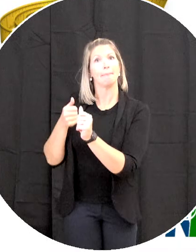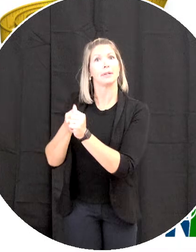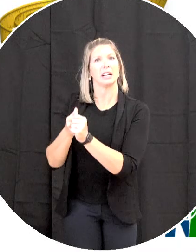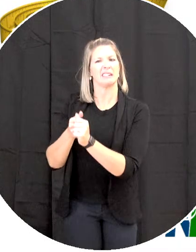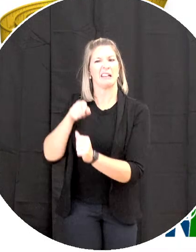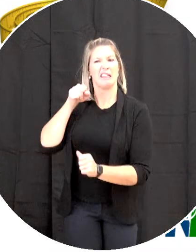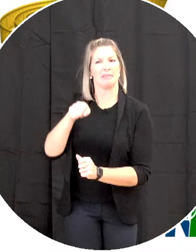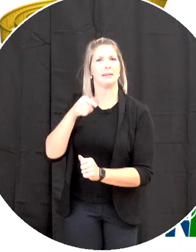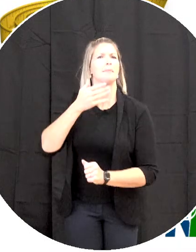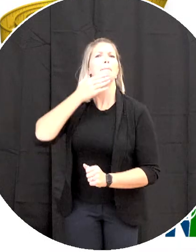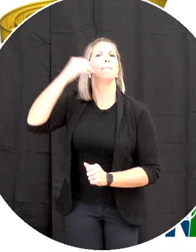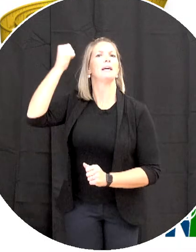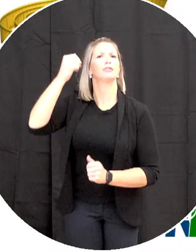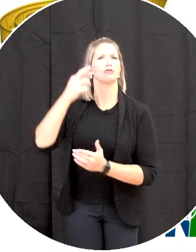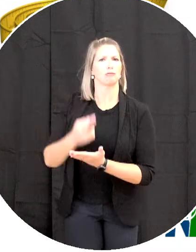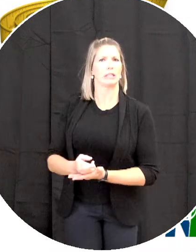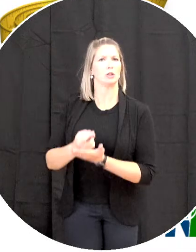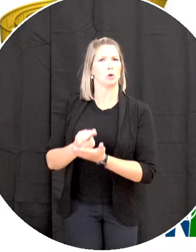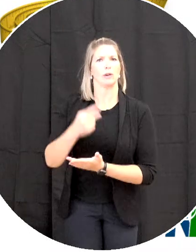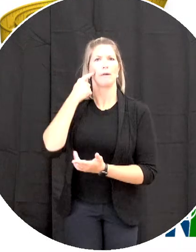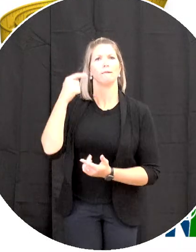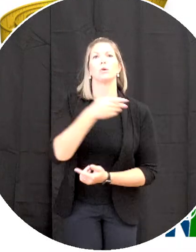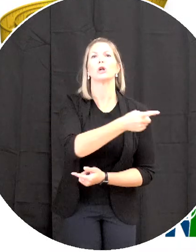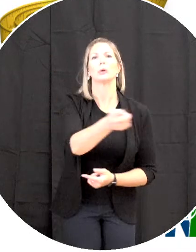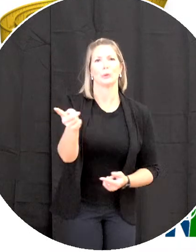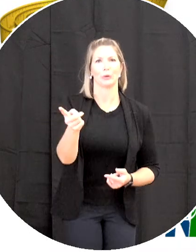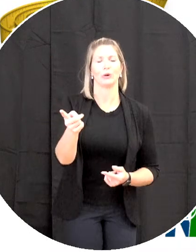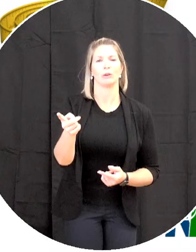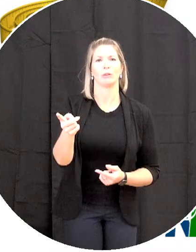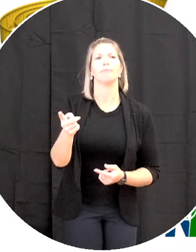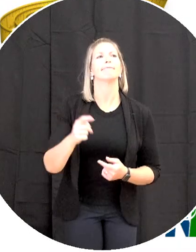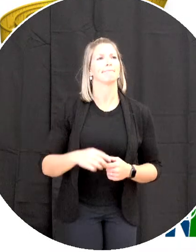best source for information pertaining to schools.